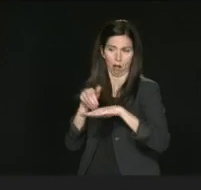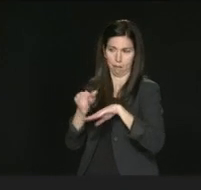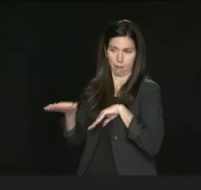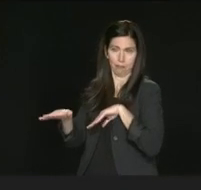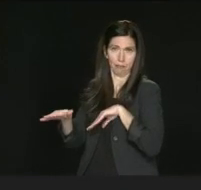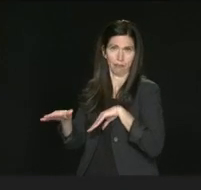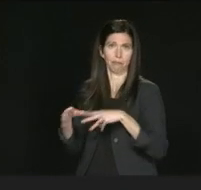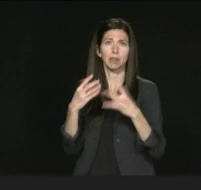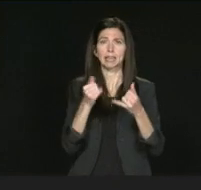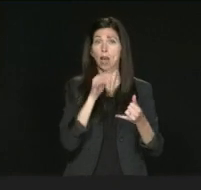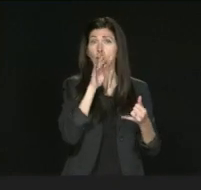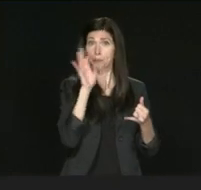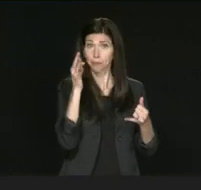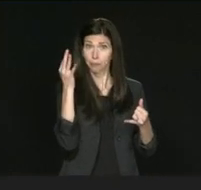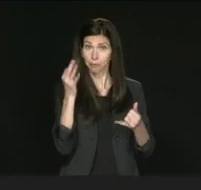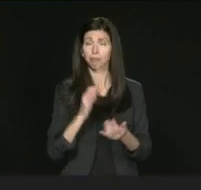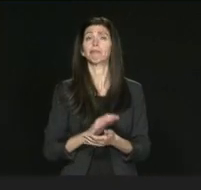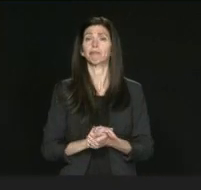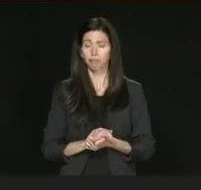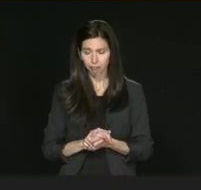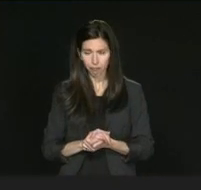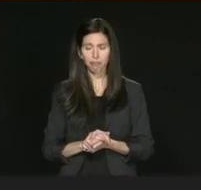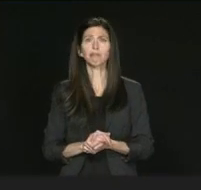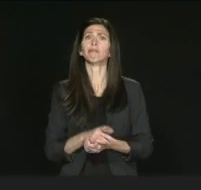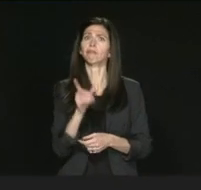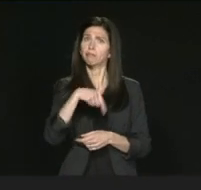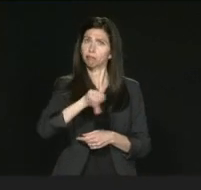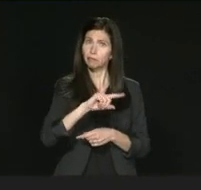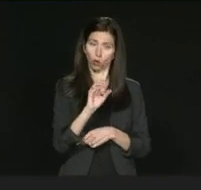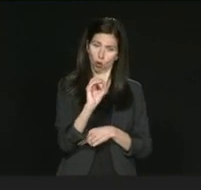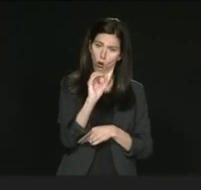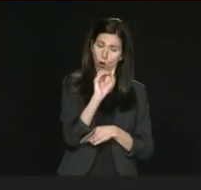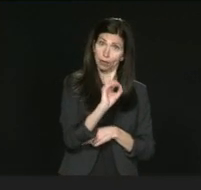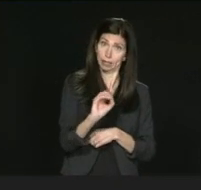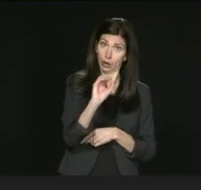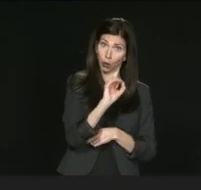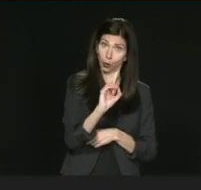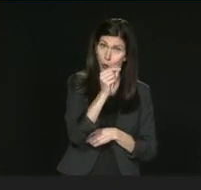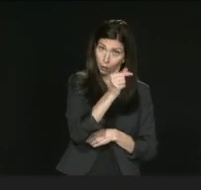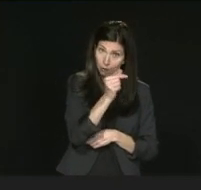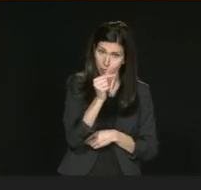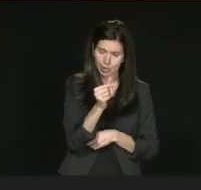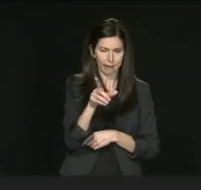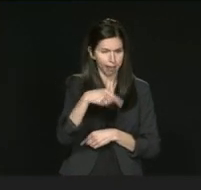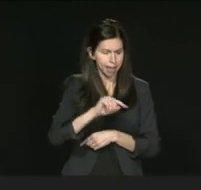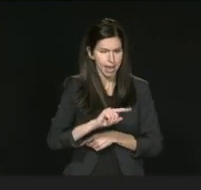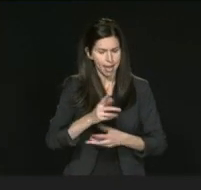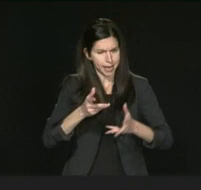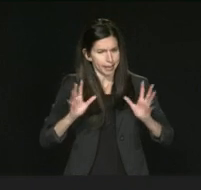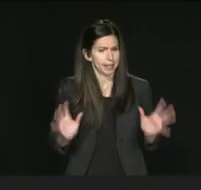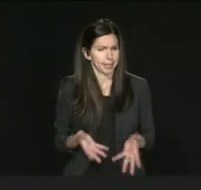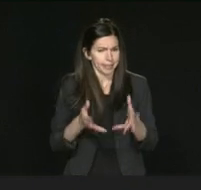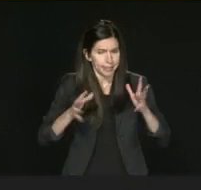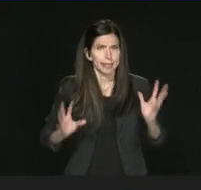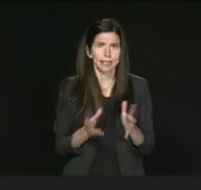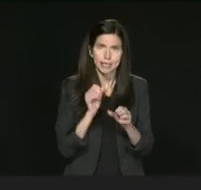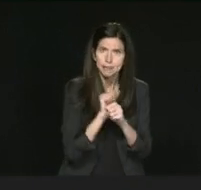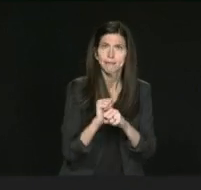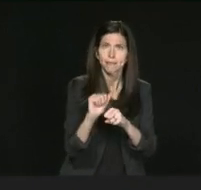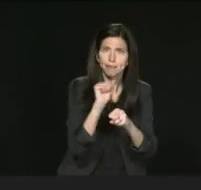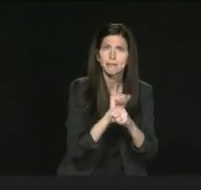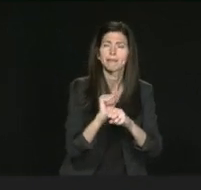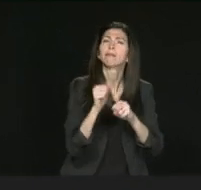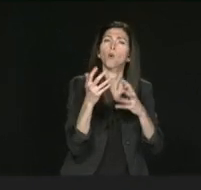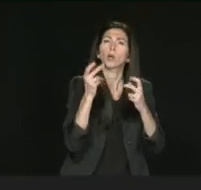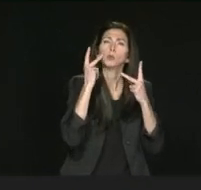They are working very collaboratively to make sure that the 5 long-term care centers that were identified